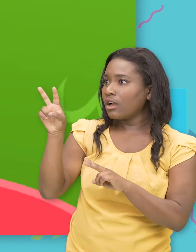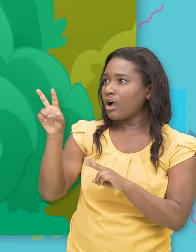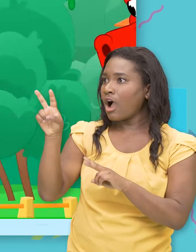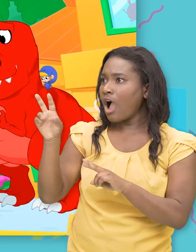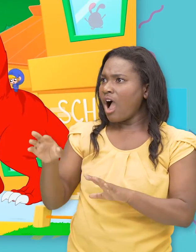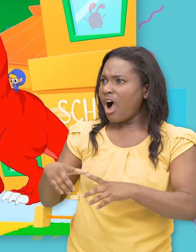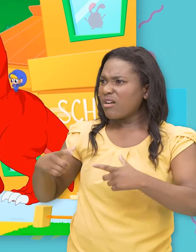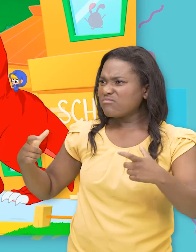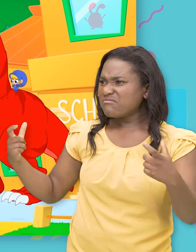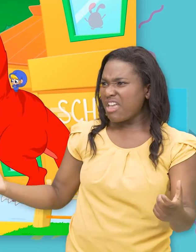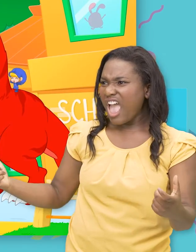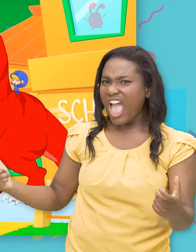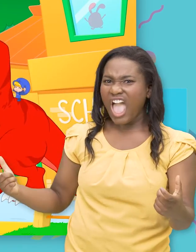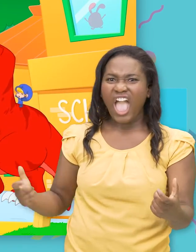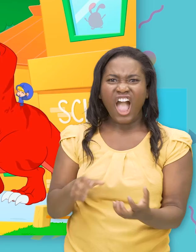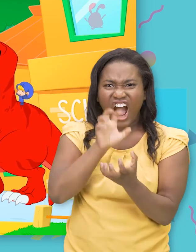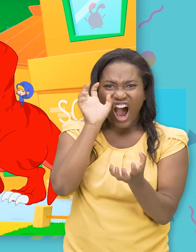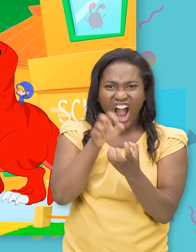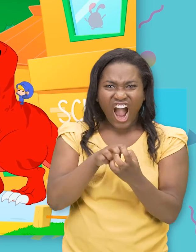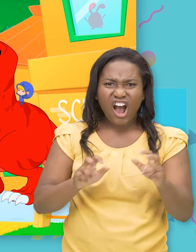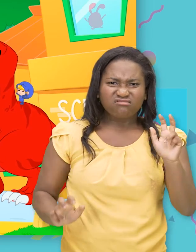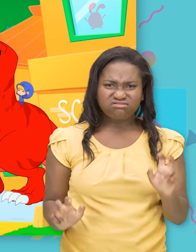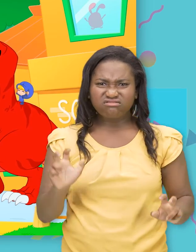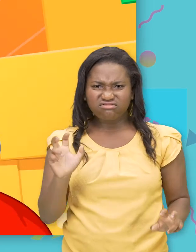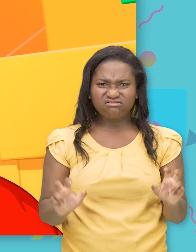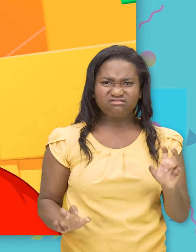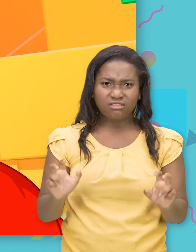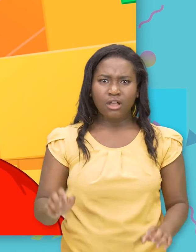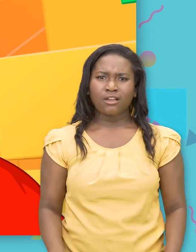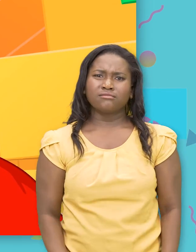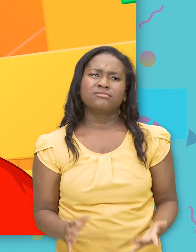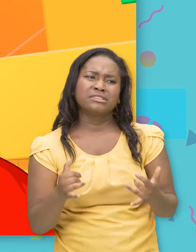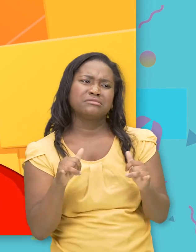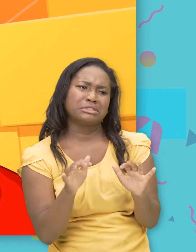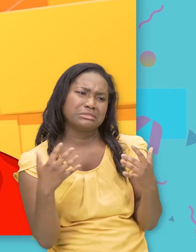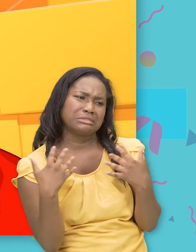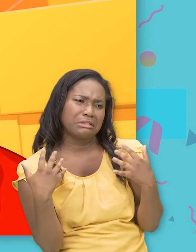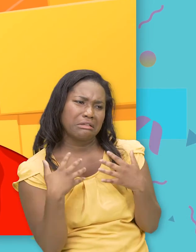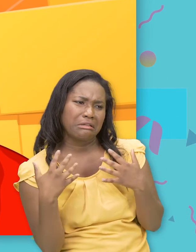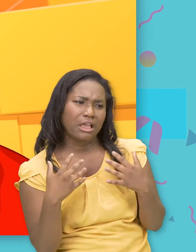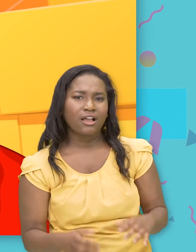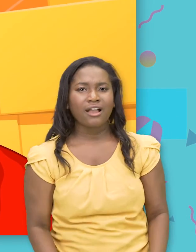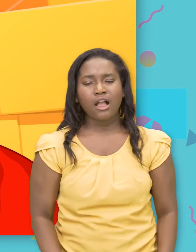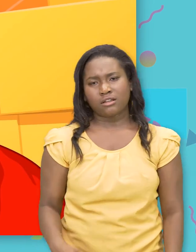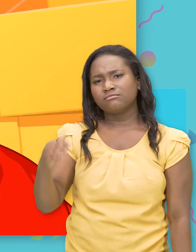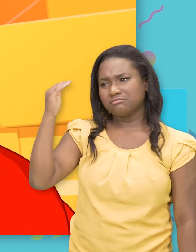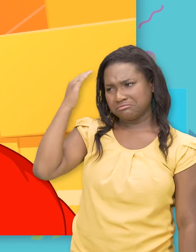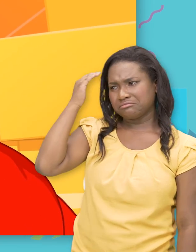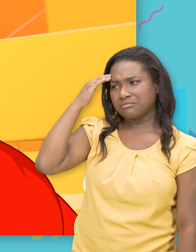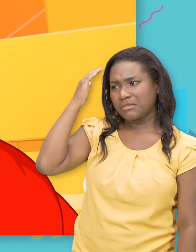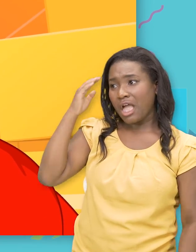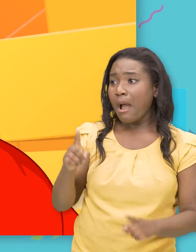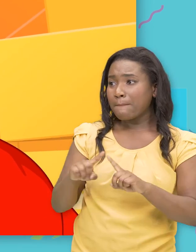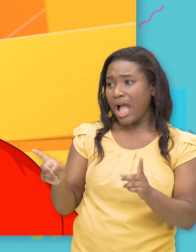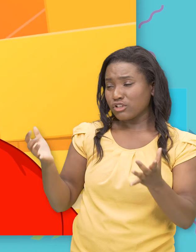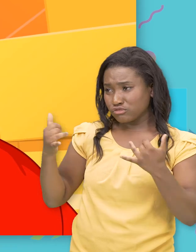Look! A big T-Rex! Morphle's still scared. Of course,